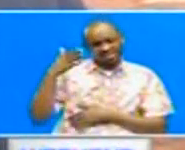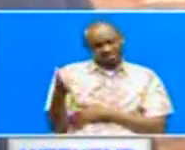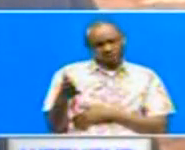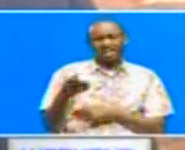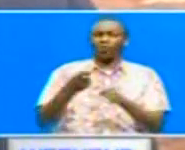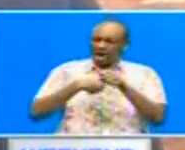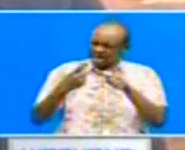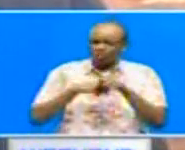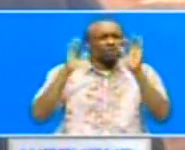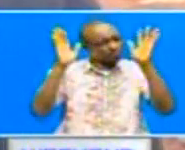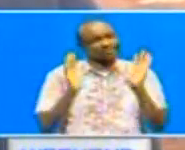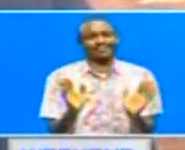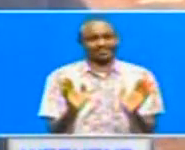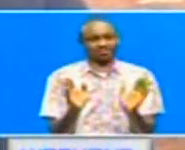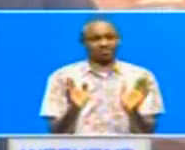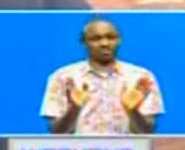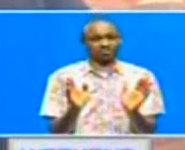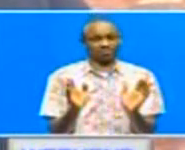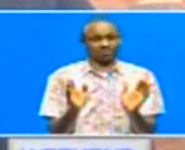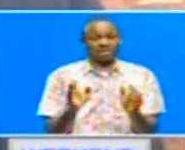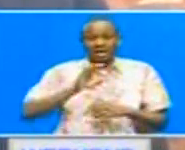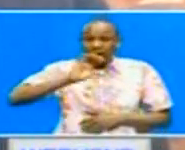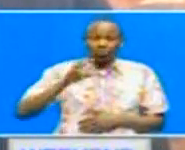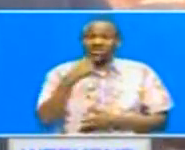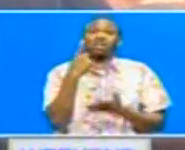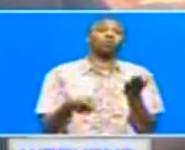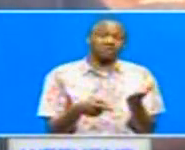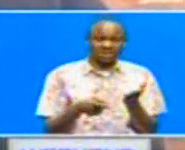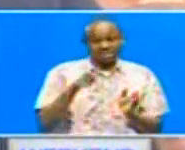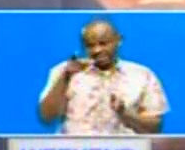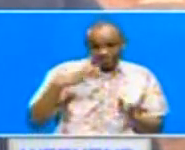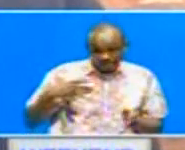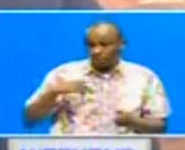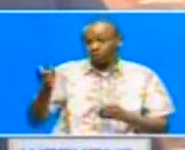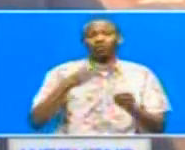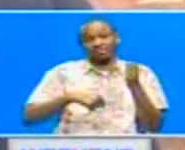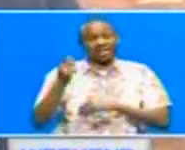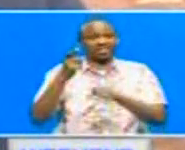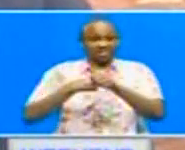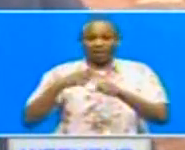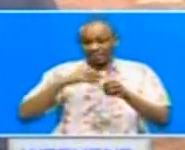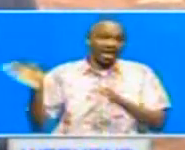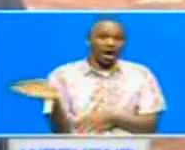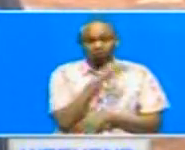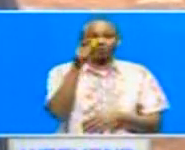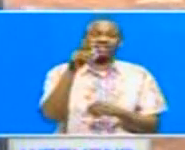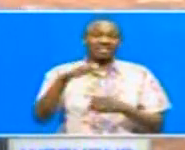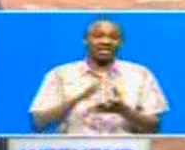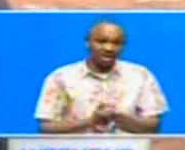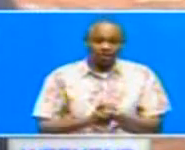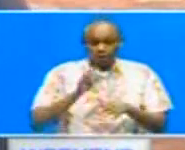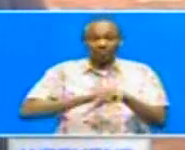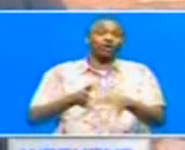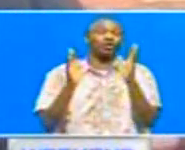viazi. Na vile kaunti wanasema kwamba hawa watu wa usaji wa viazi waondoke kwa pasi hii